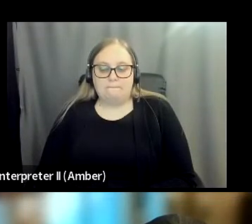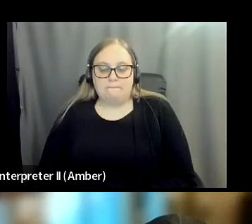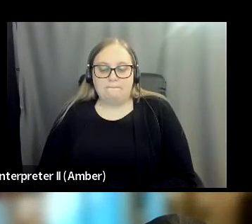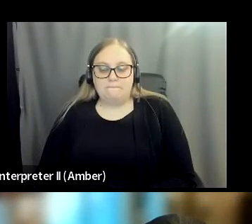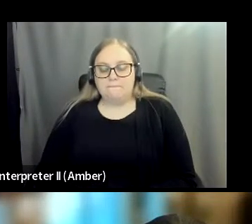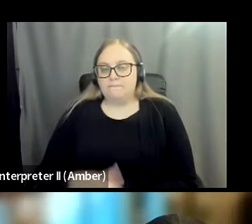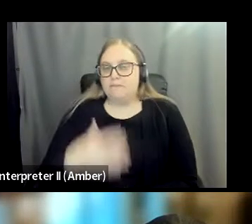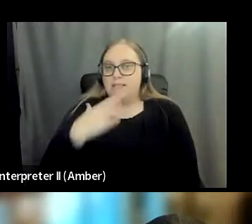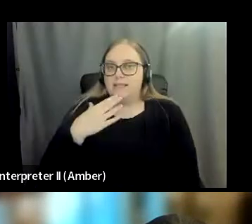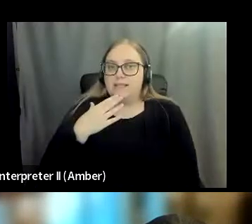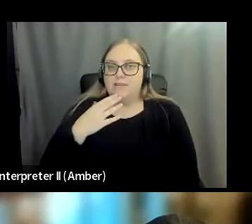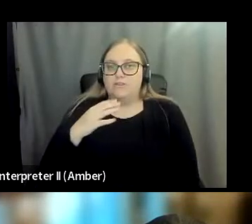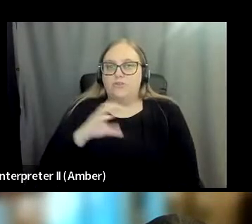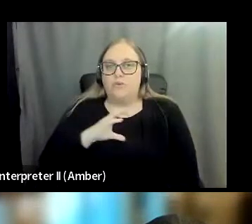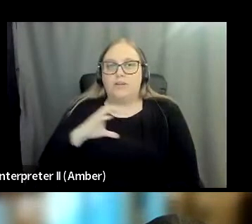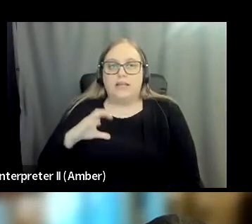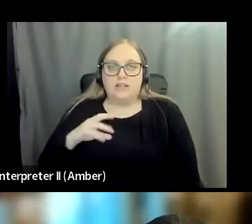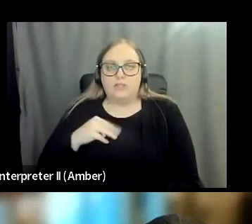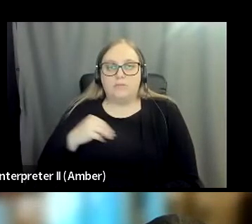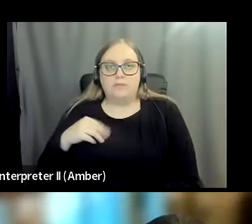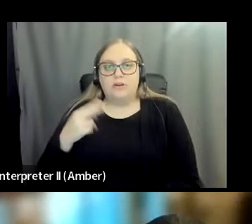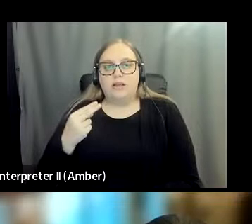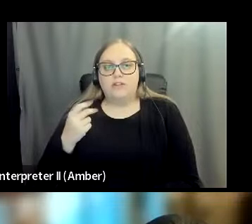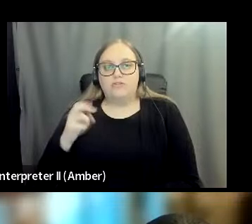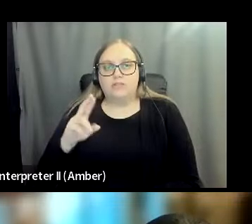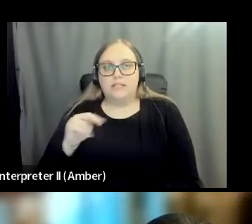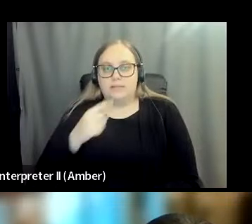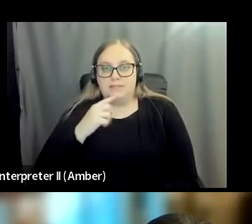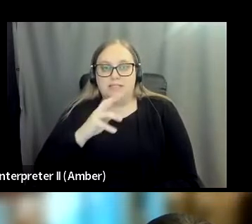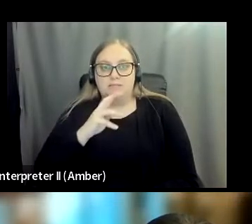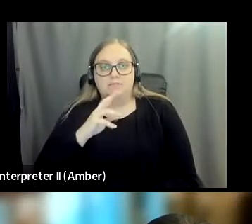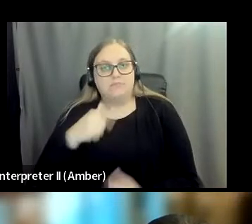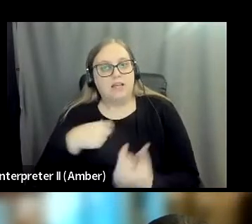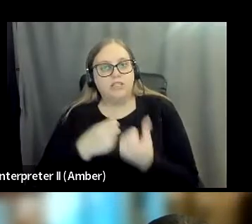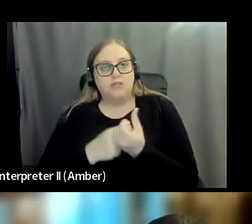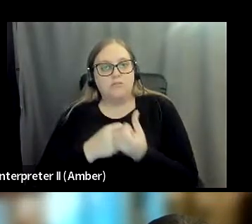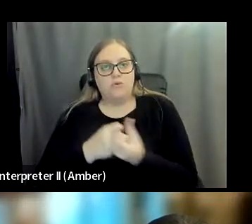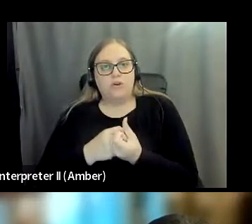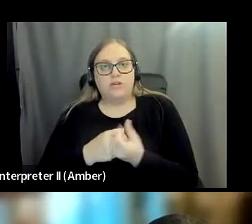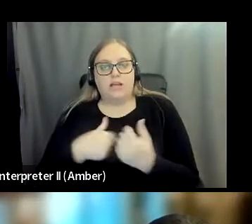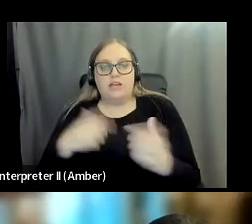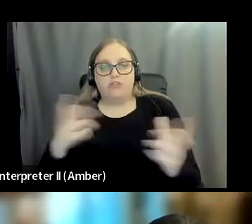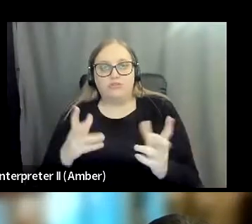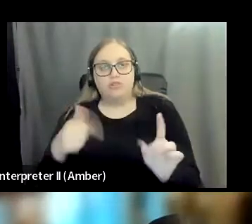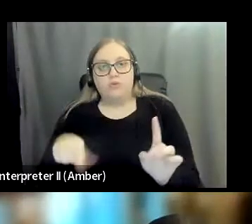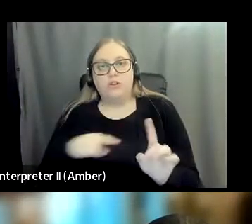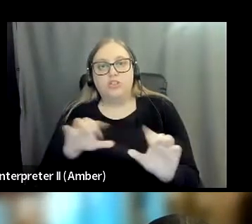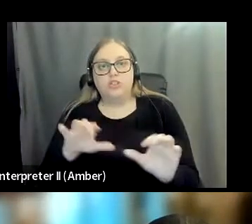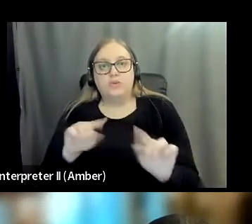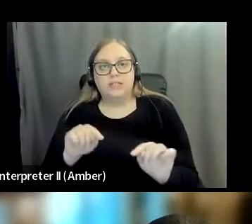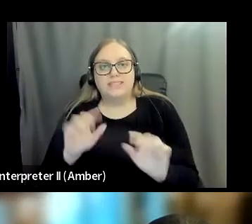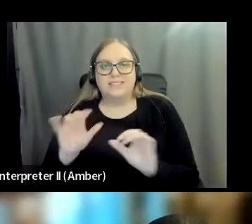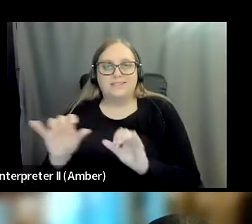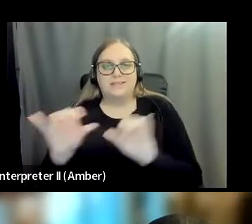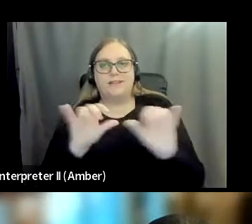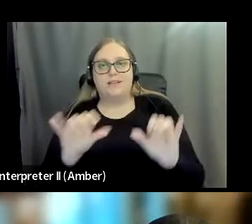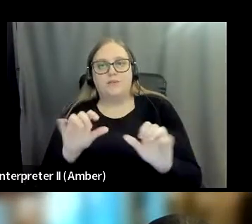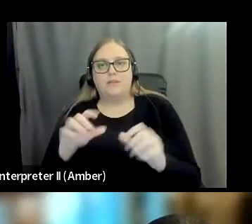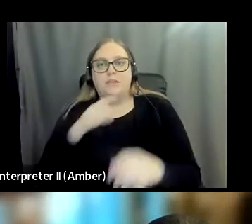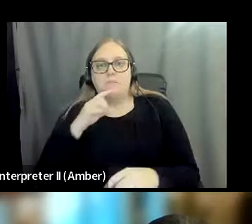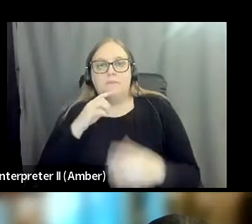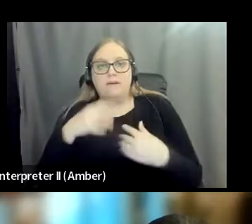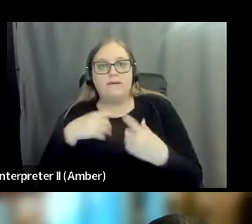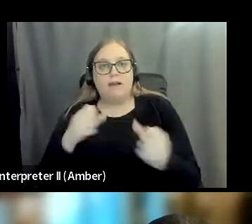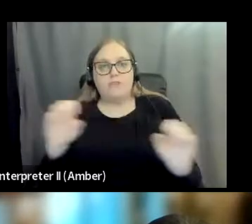Thank you, Councilmember Henderson. I'm going to speak for a second. I'm going to support the amendment. I would urge colleagues to do it. This is exactly what we did with the public health emergency for